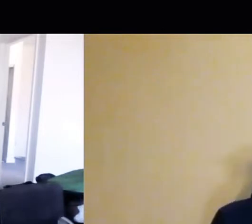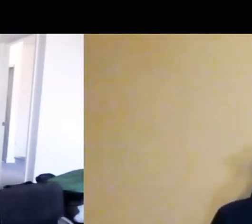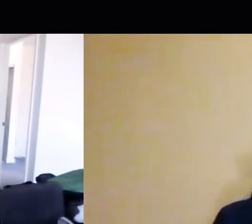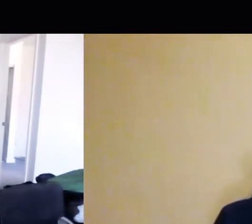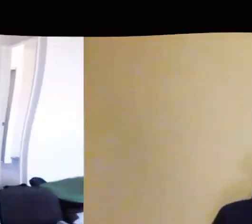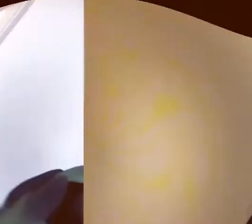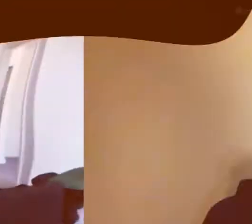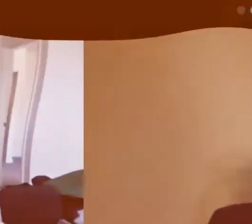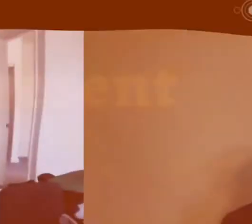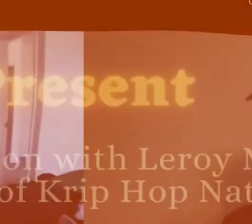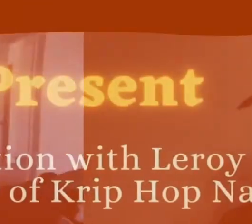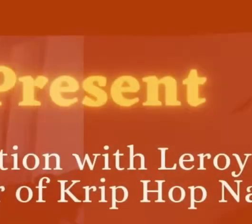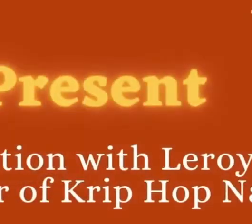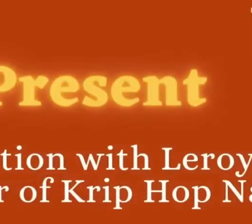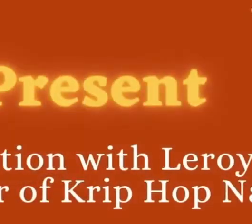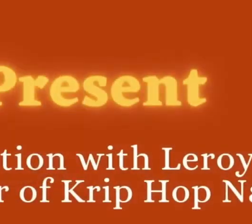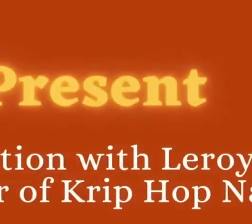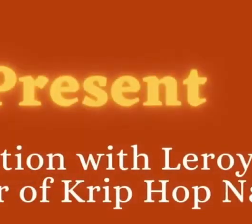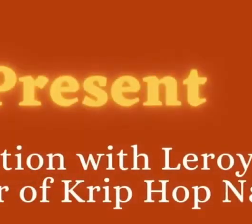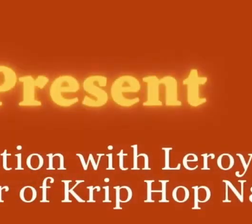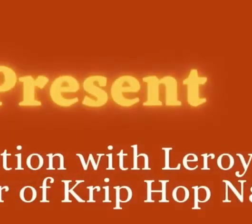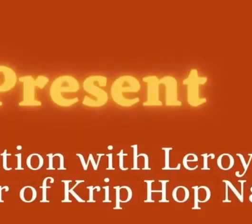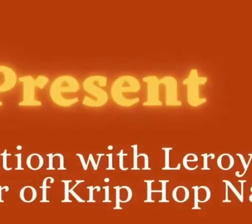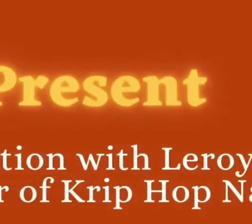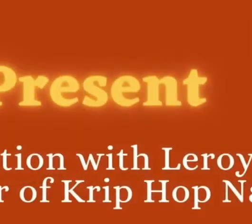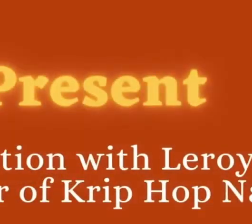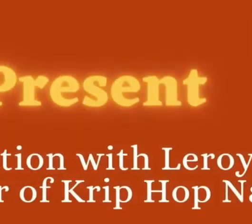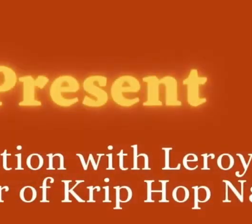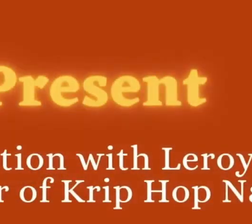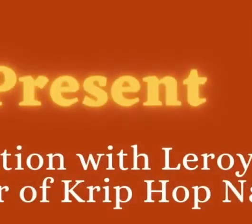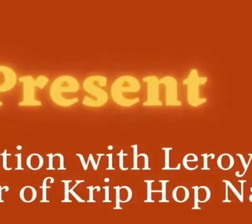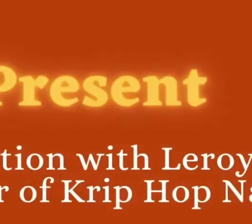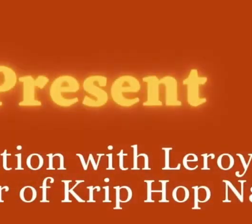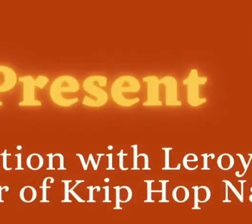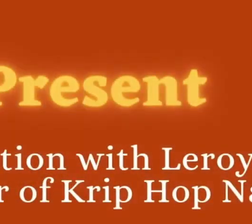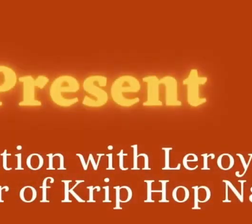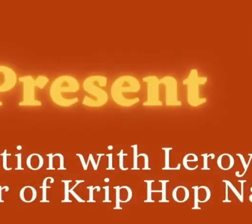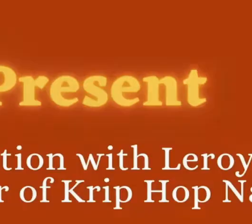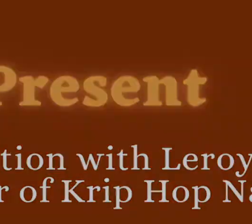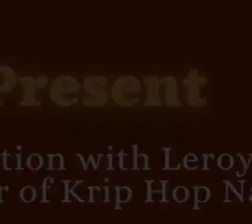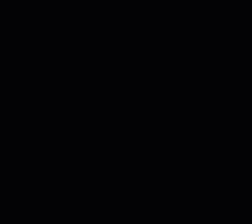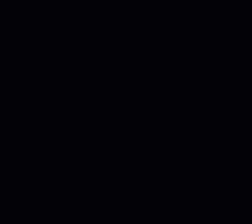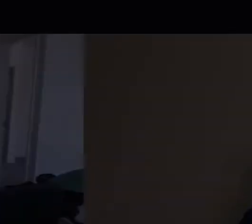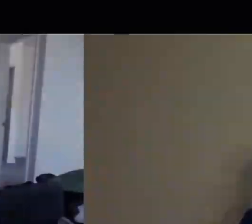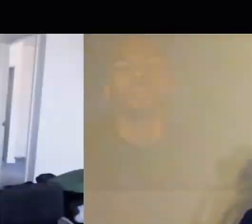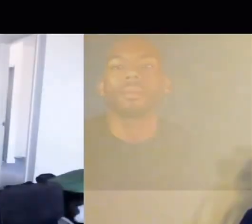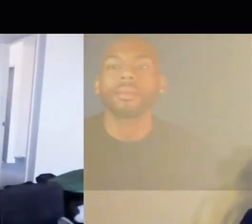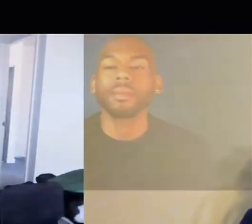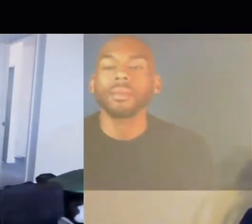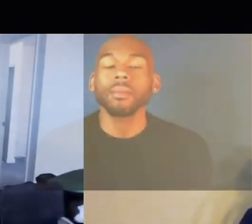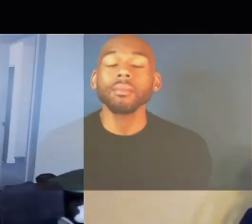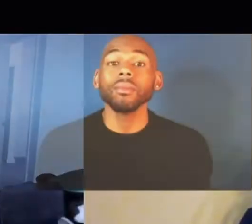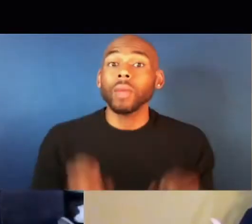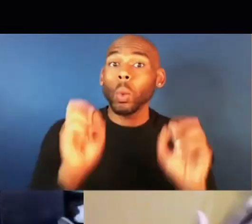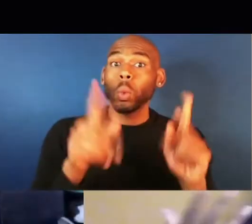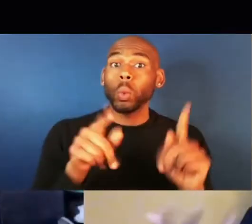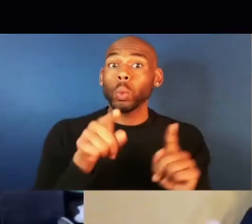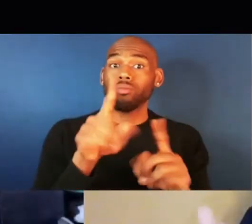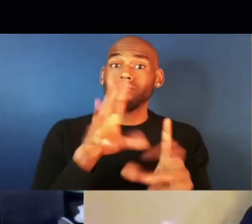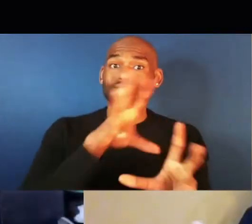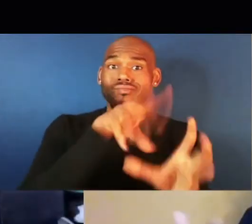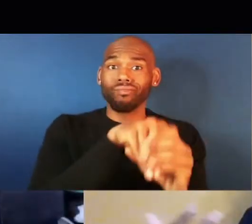text, present, in conversation with Leroy Moore, founder of Crip Hop Nation. Been working in